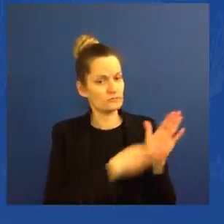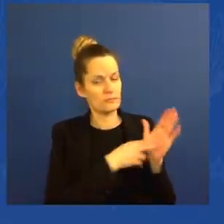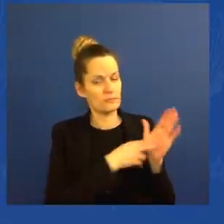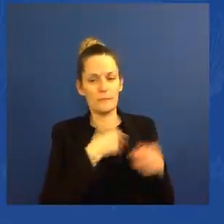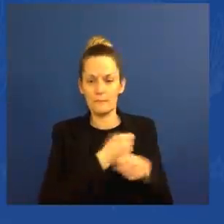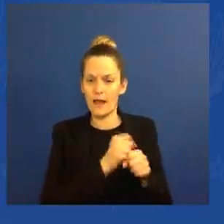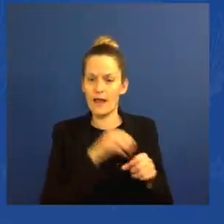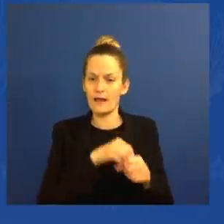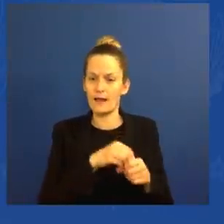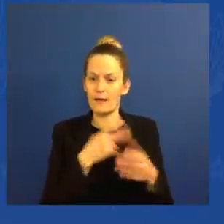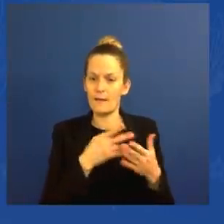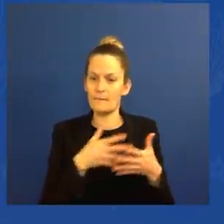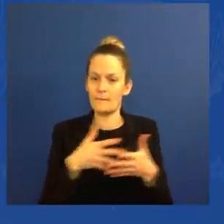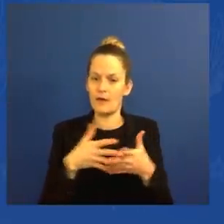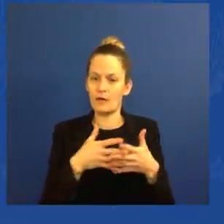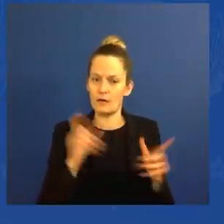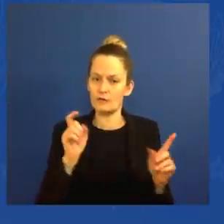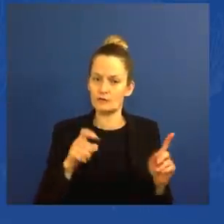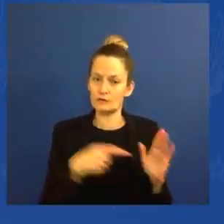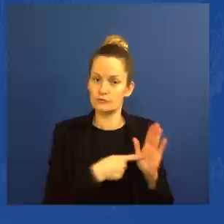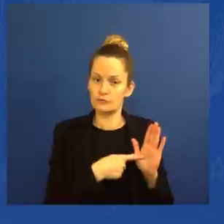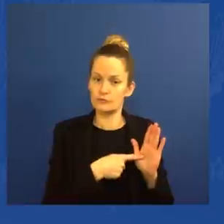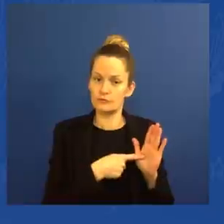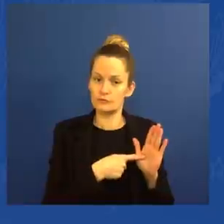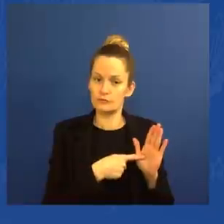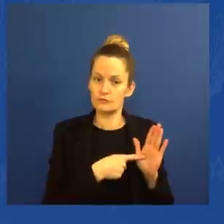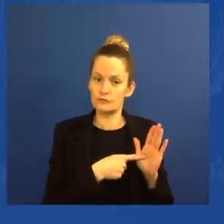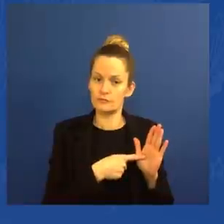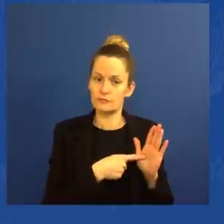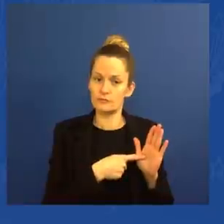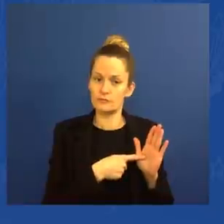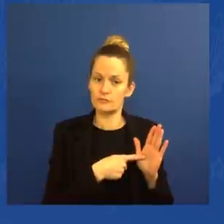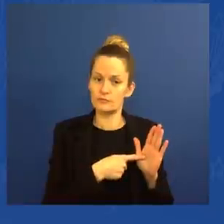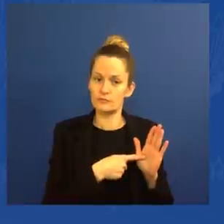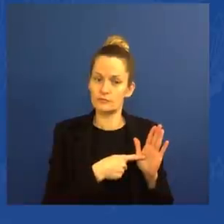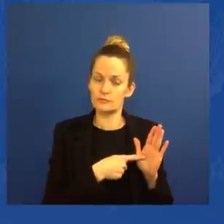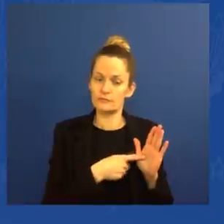55% of the product was made in America was thought to be made in America.